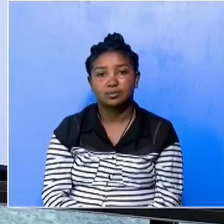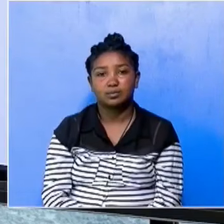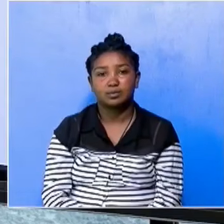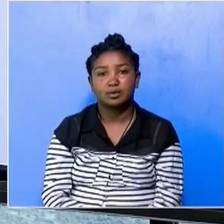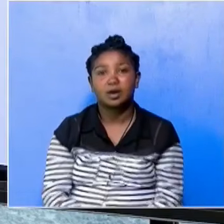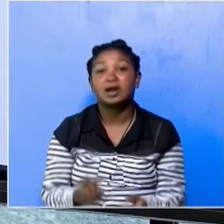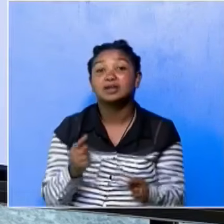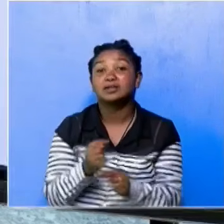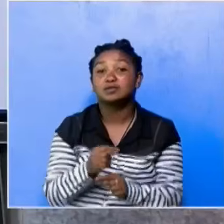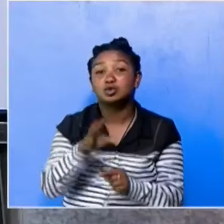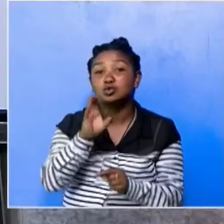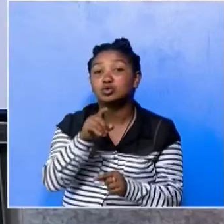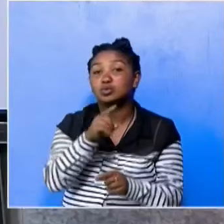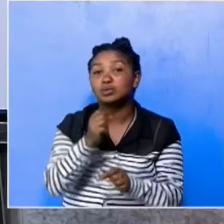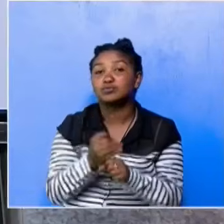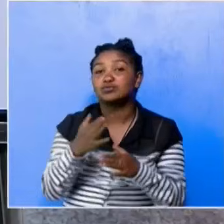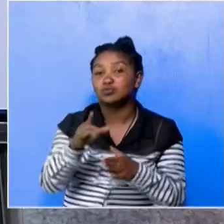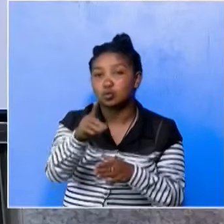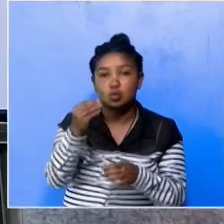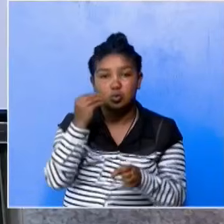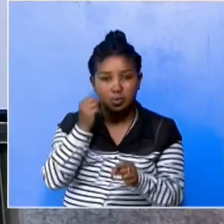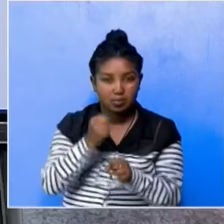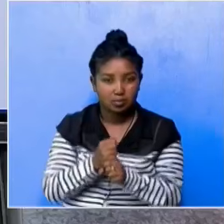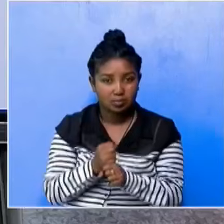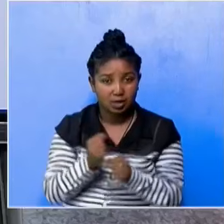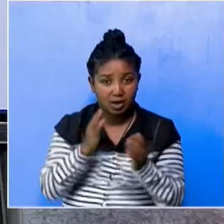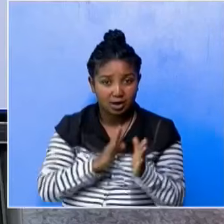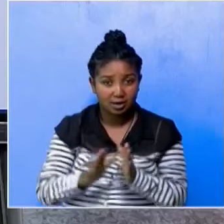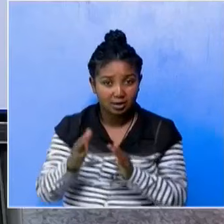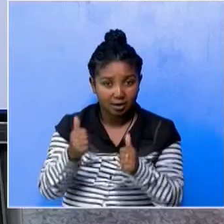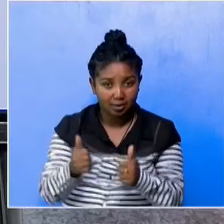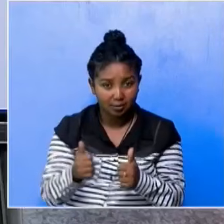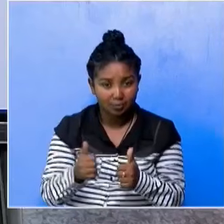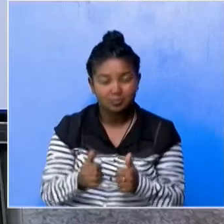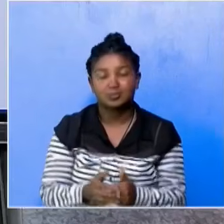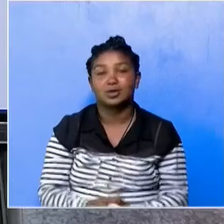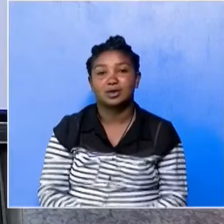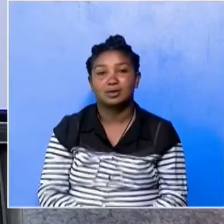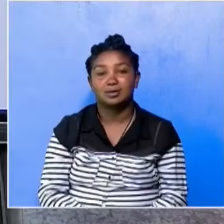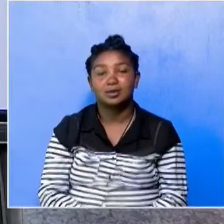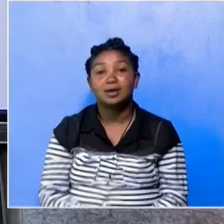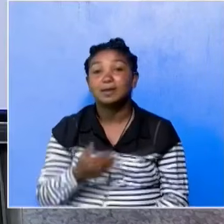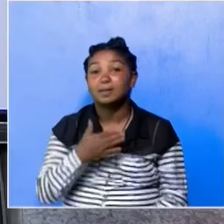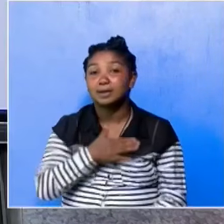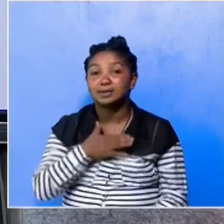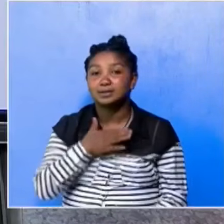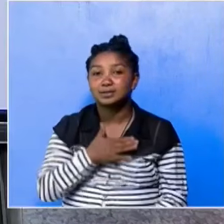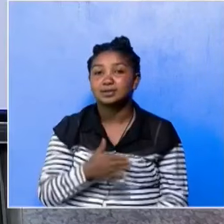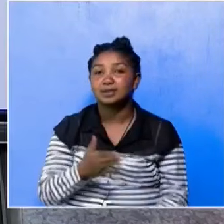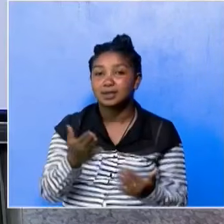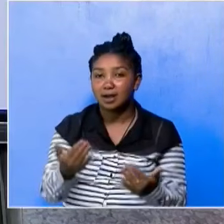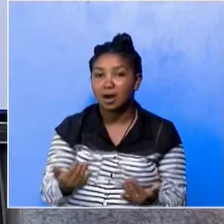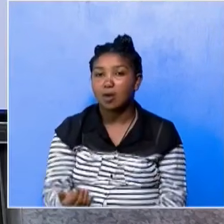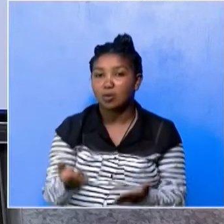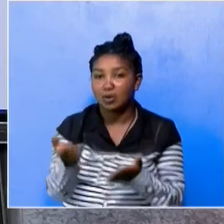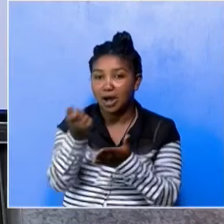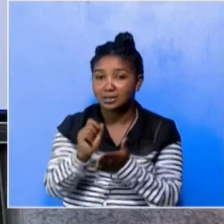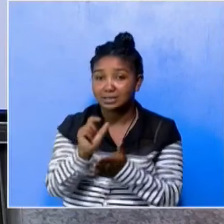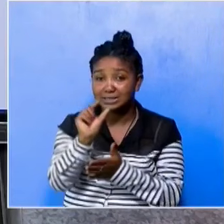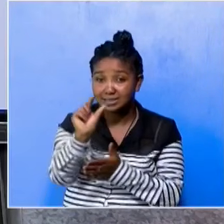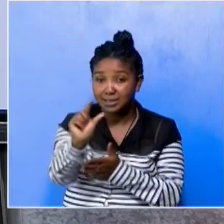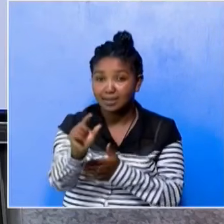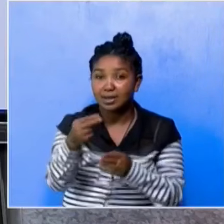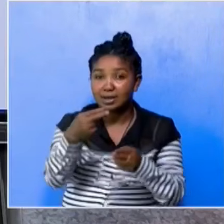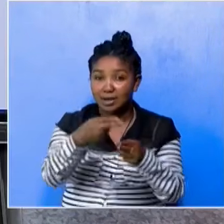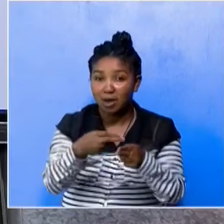an activity which should be done as well. Are you ready? Okay. Please. Now I'm going to write some